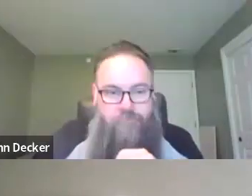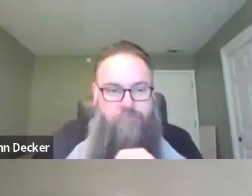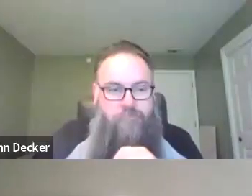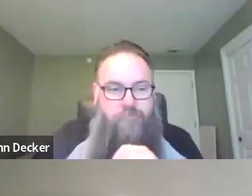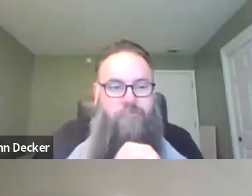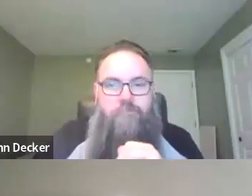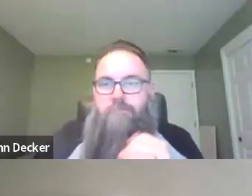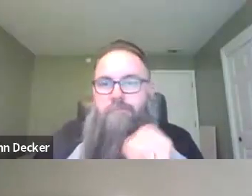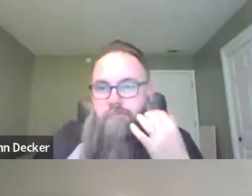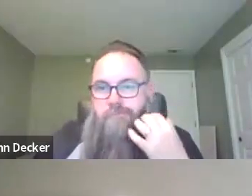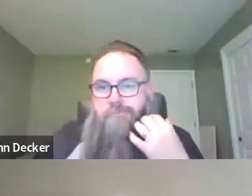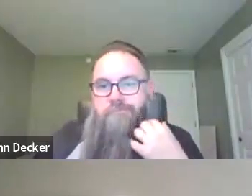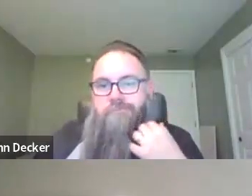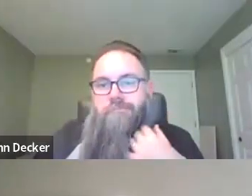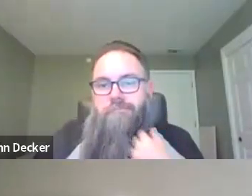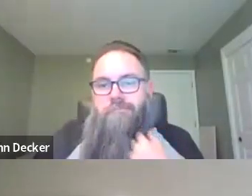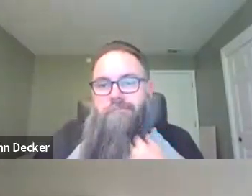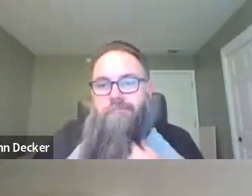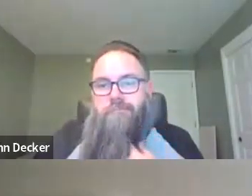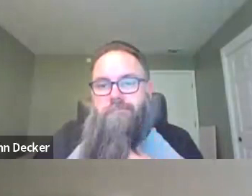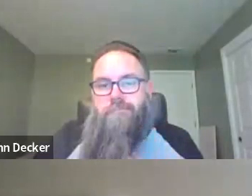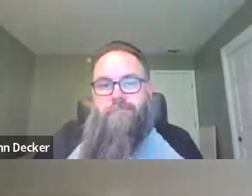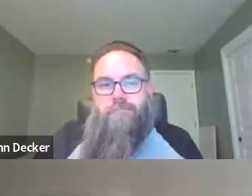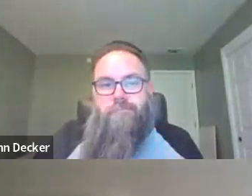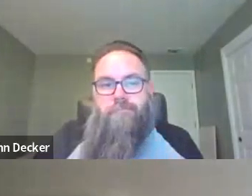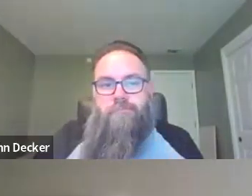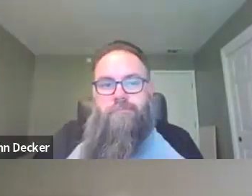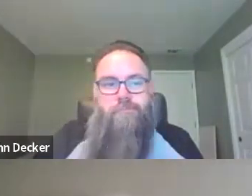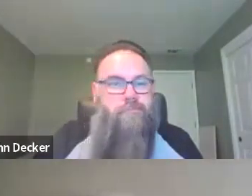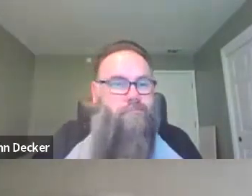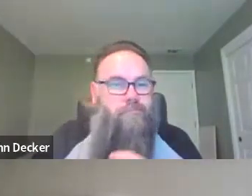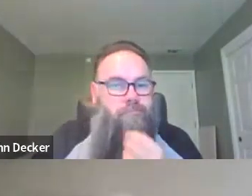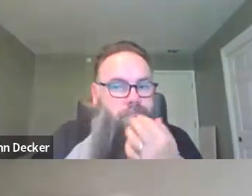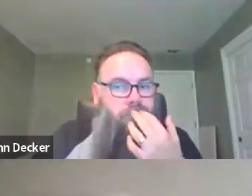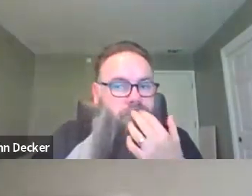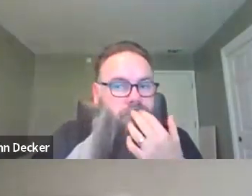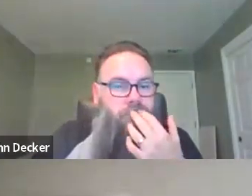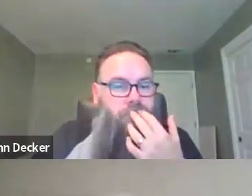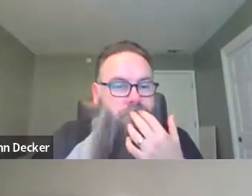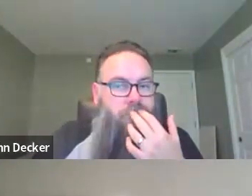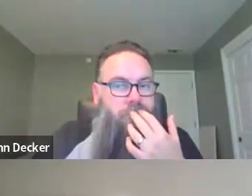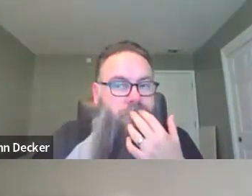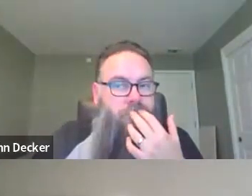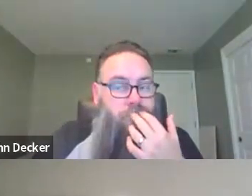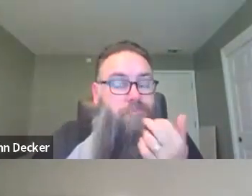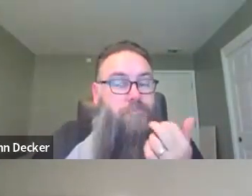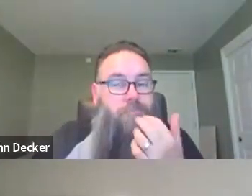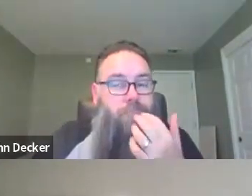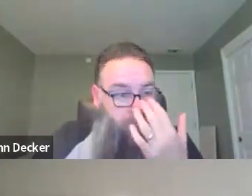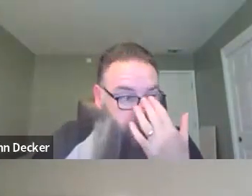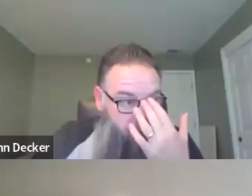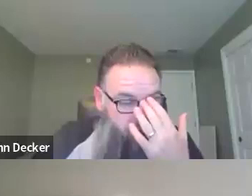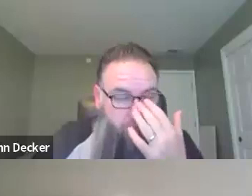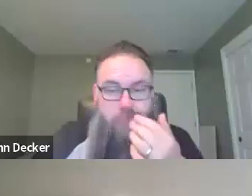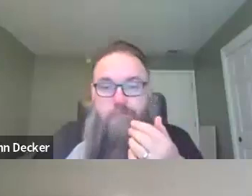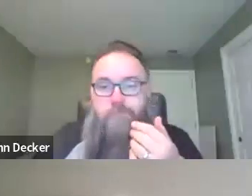the library. So I like that it was smart. I like that Lisa said was all about making it person-centered. And so we do that